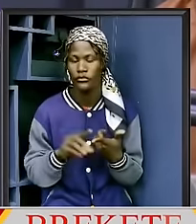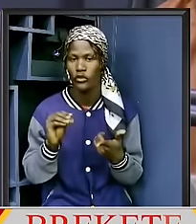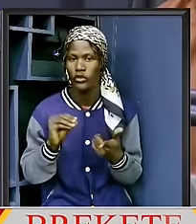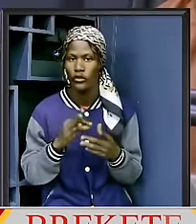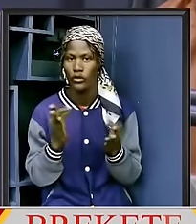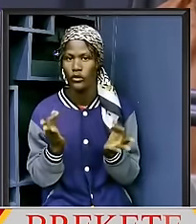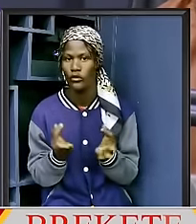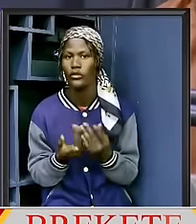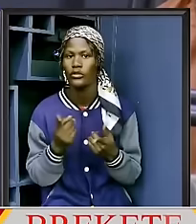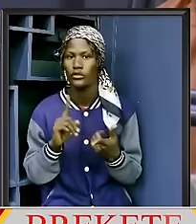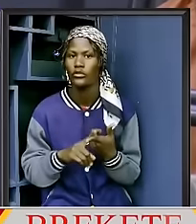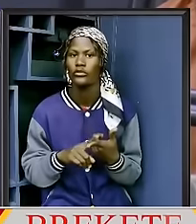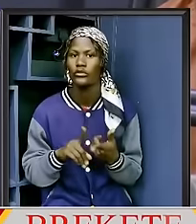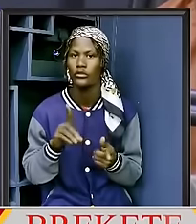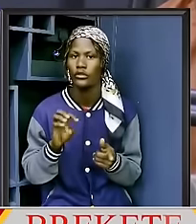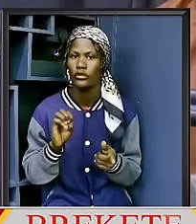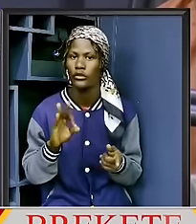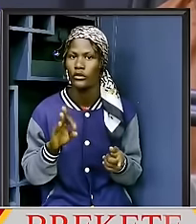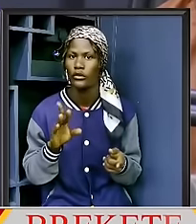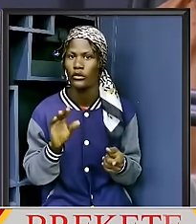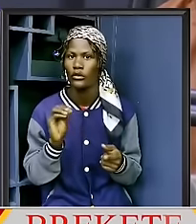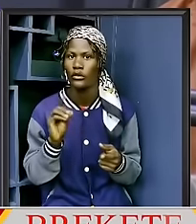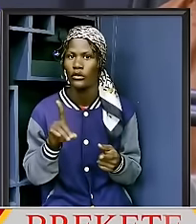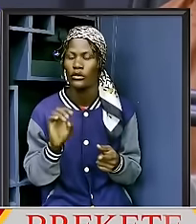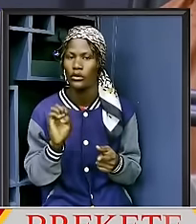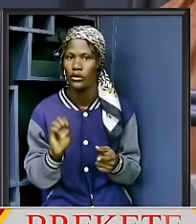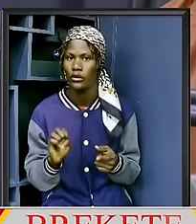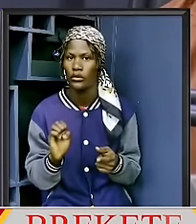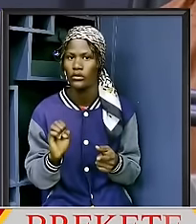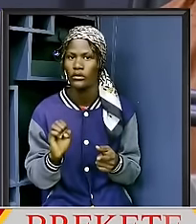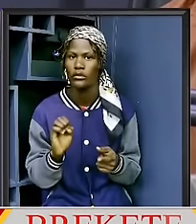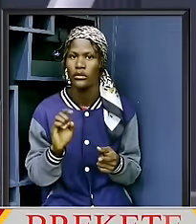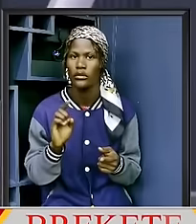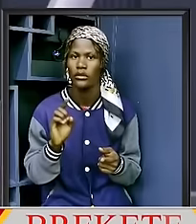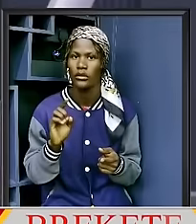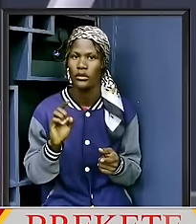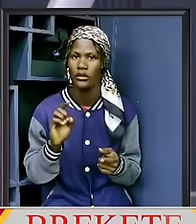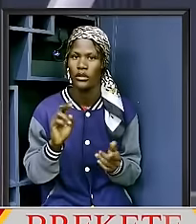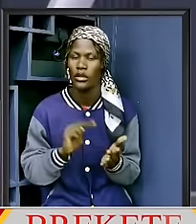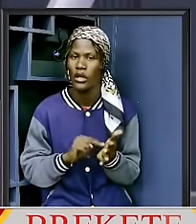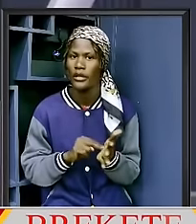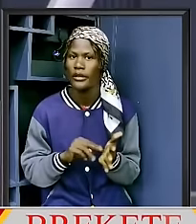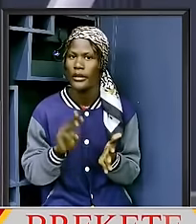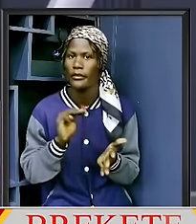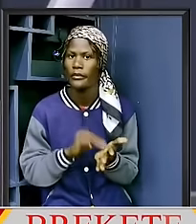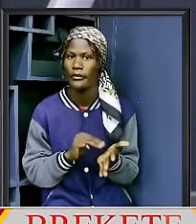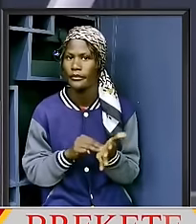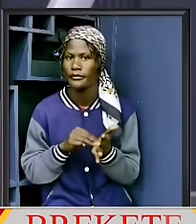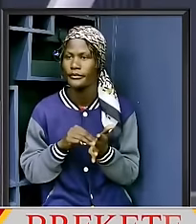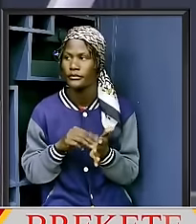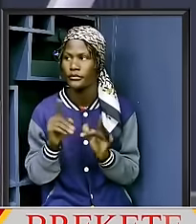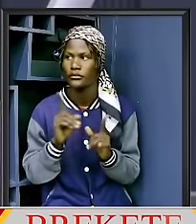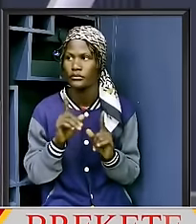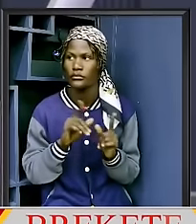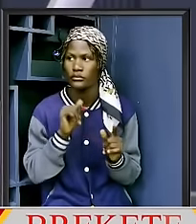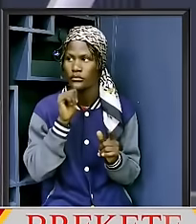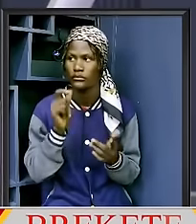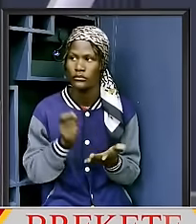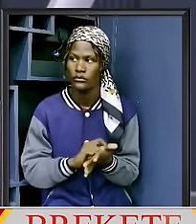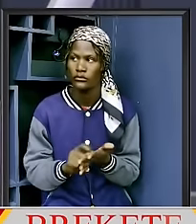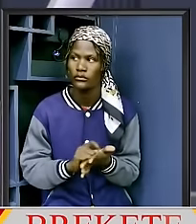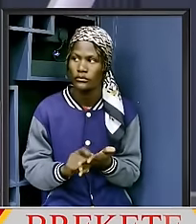To defraud them. Yes, sir. To the tune of 19 million. 19 million. They did not write the petition